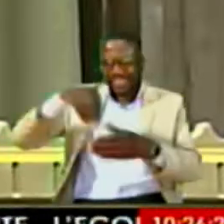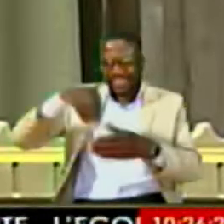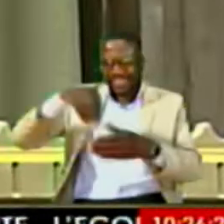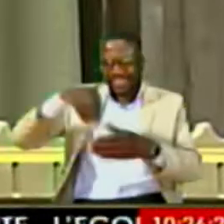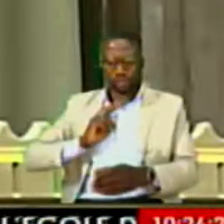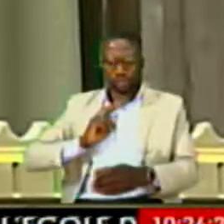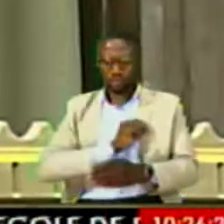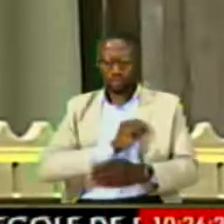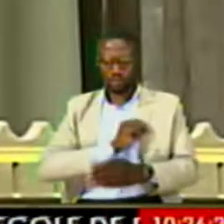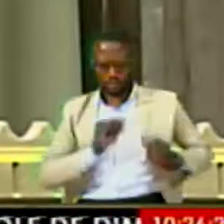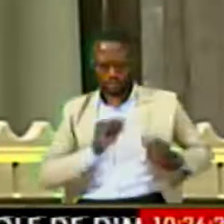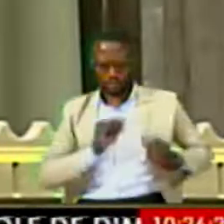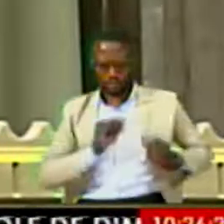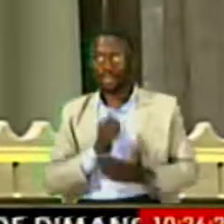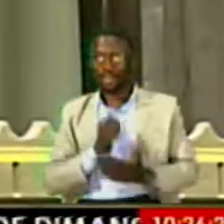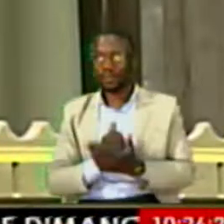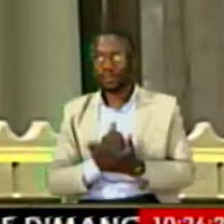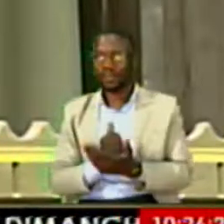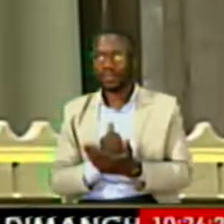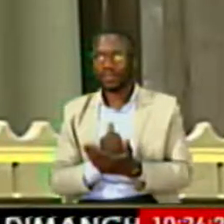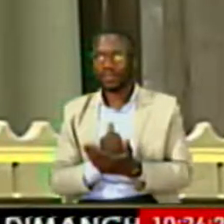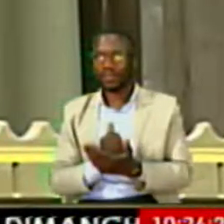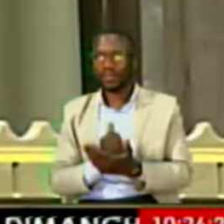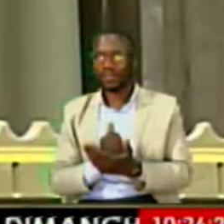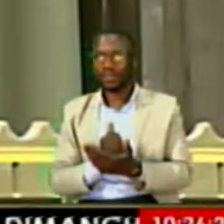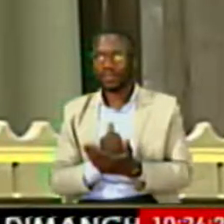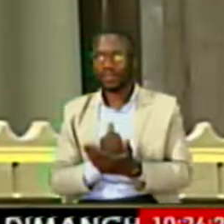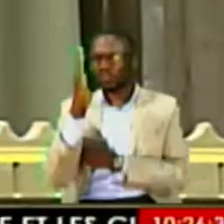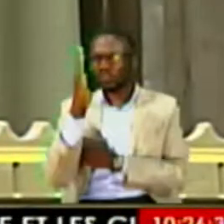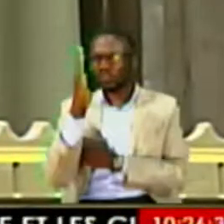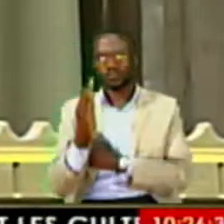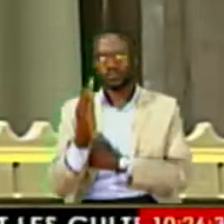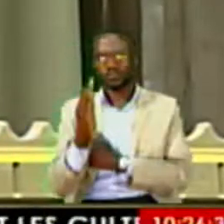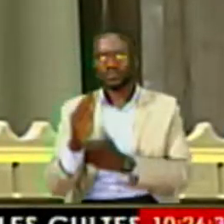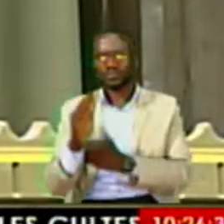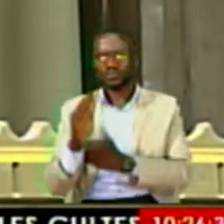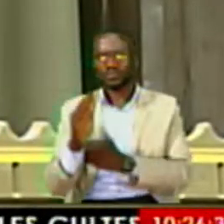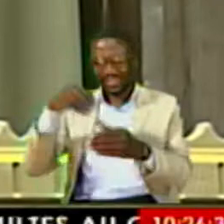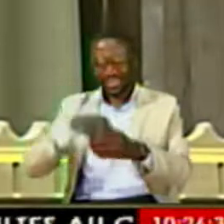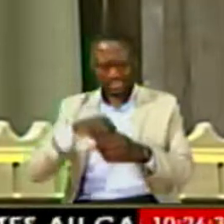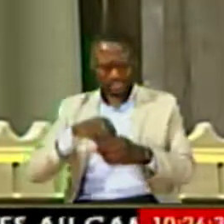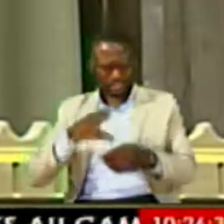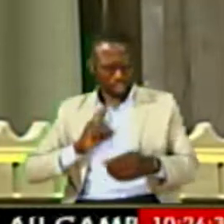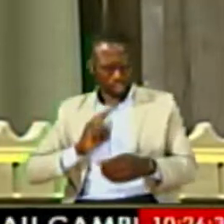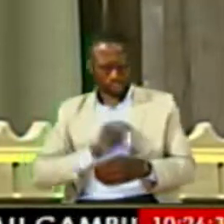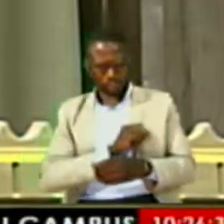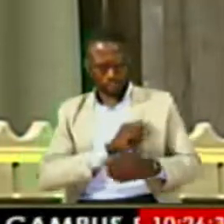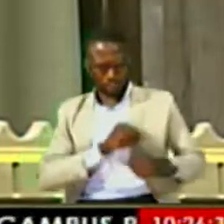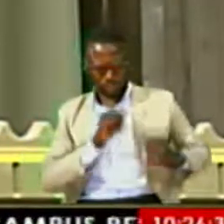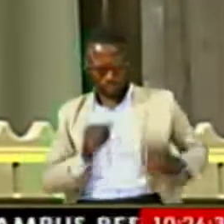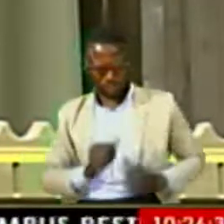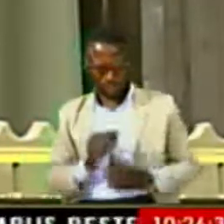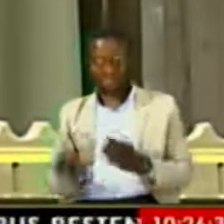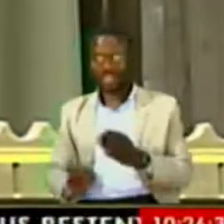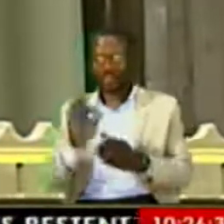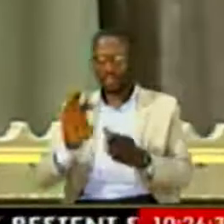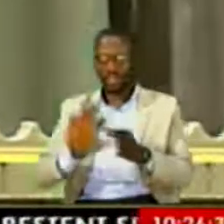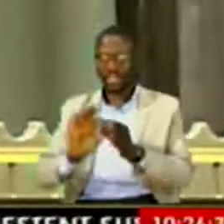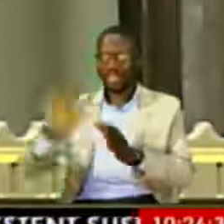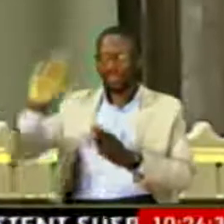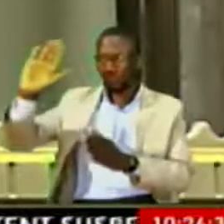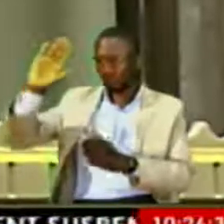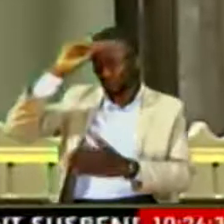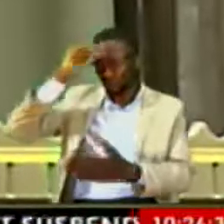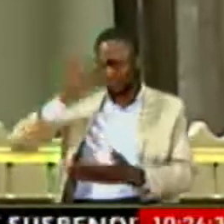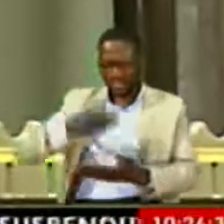Amen. Amen. Dieu envoie dans nos cœurs. God sent forth l'esprit de son fils, the spirit of his son into l'esprit